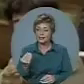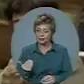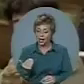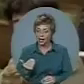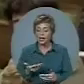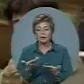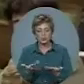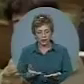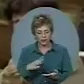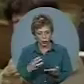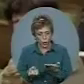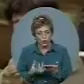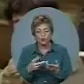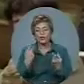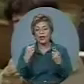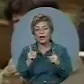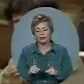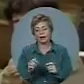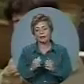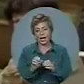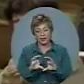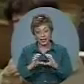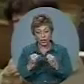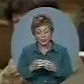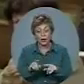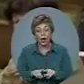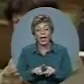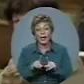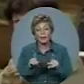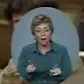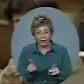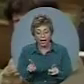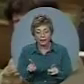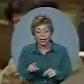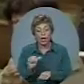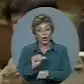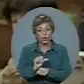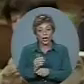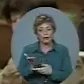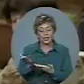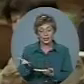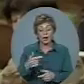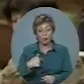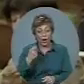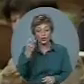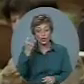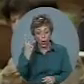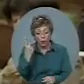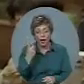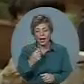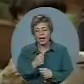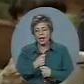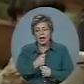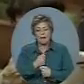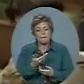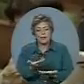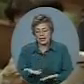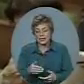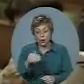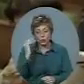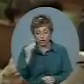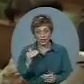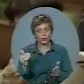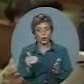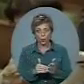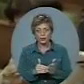Afghan Human Rights Commission. Mr. Speaker, I can understand the passion that the leader of the opposition and members of